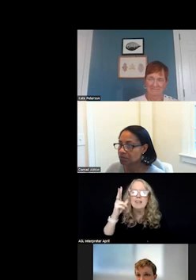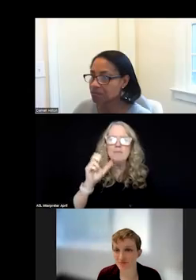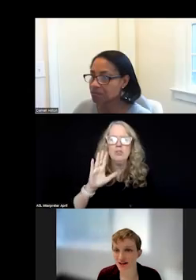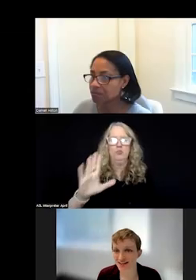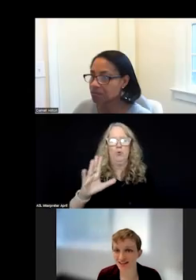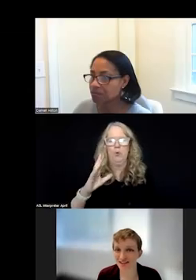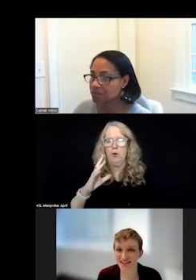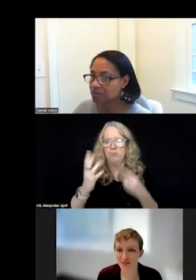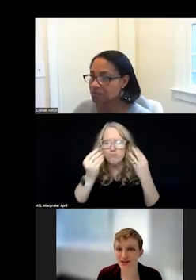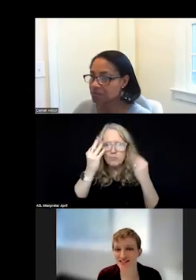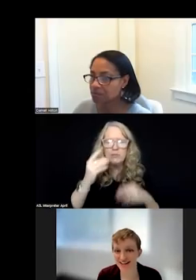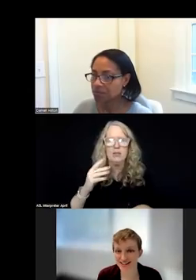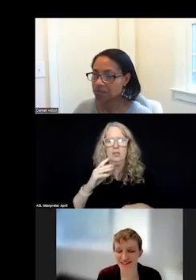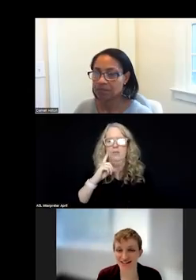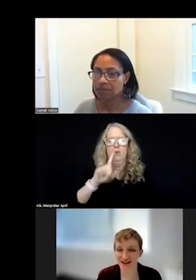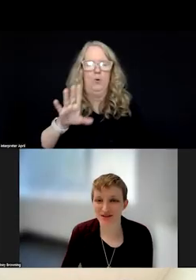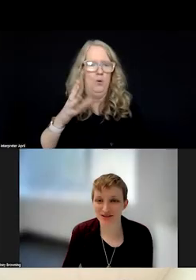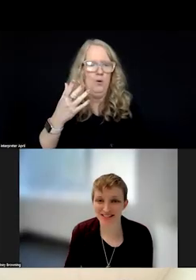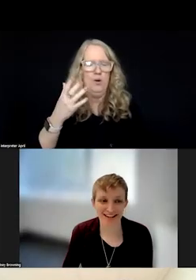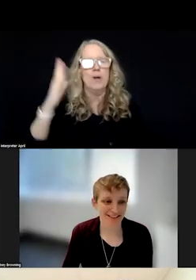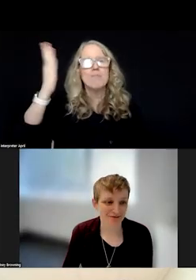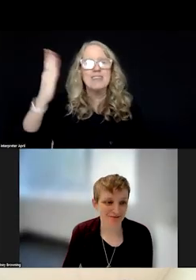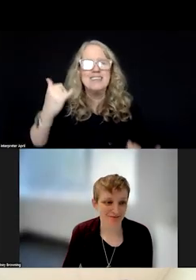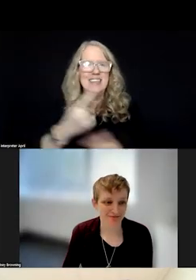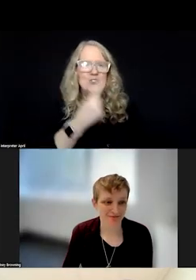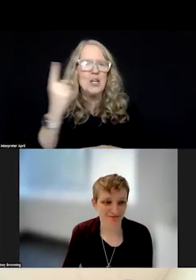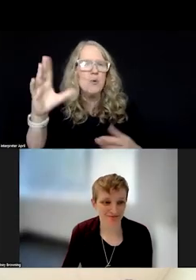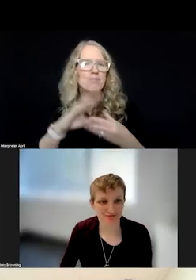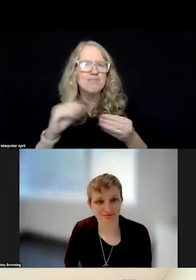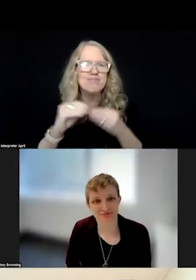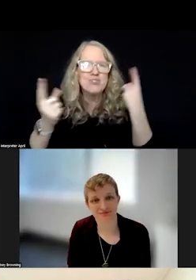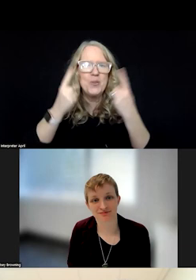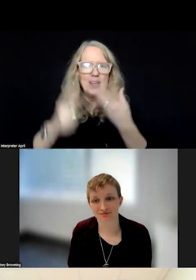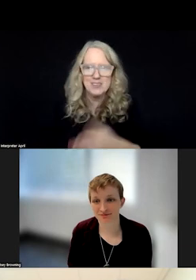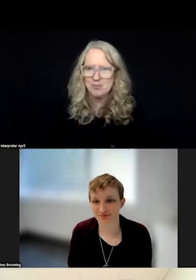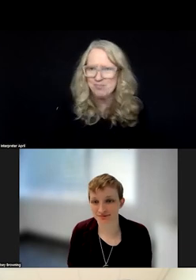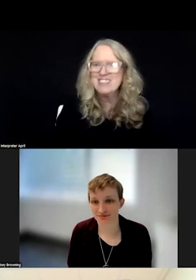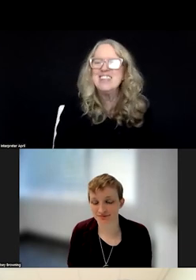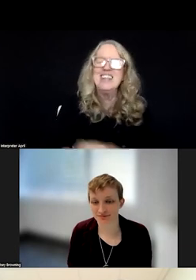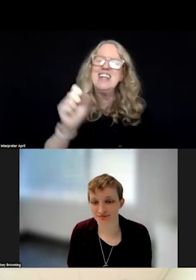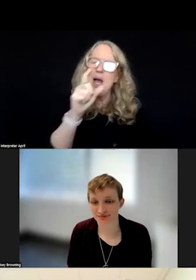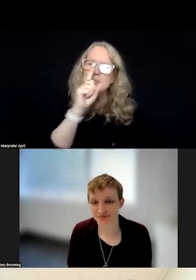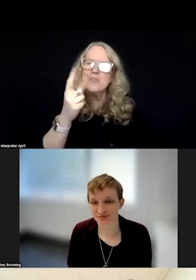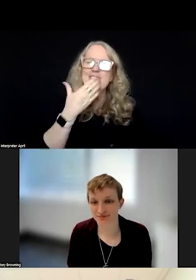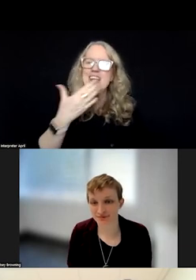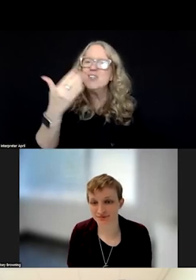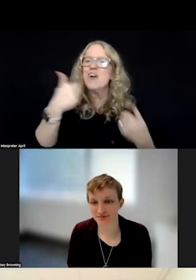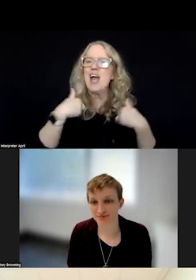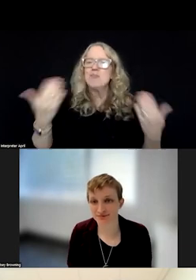on the presentation we heard today. Absolutely. Absolutely. Thanks for having me.